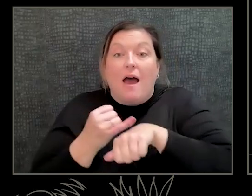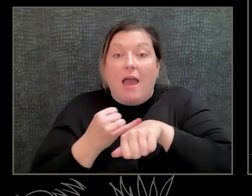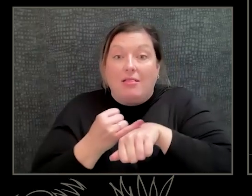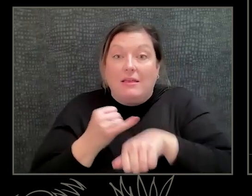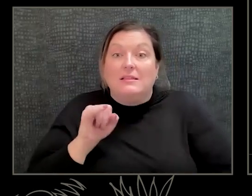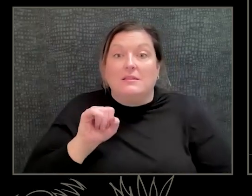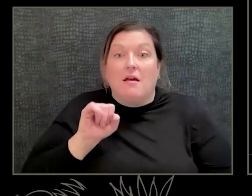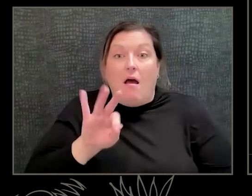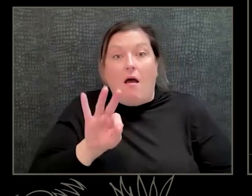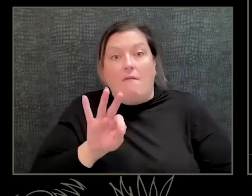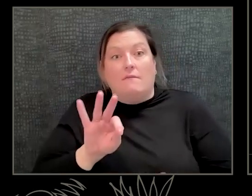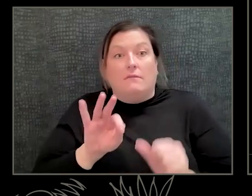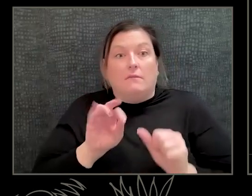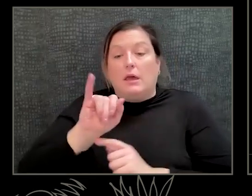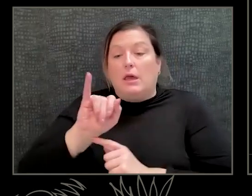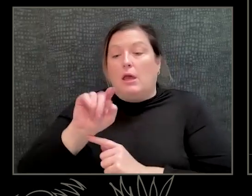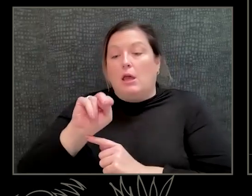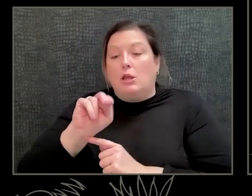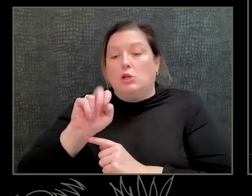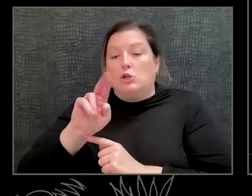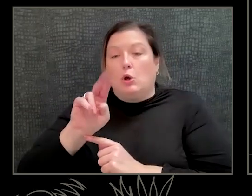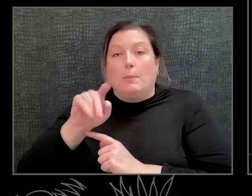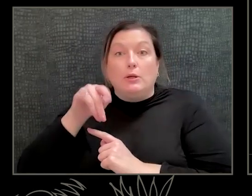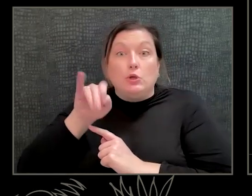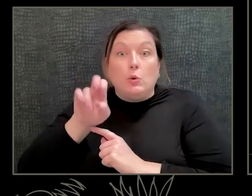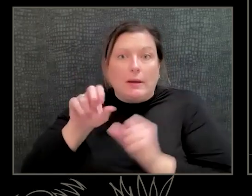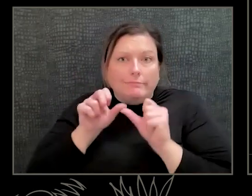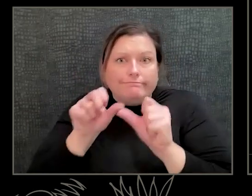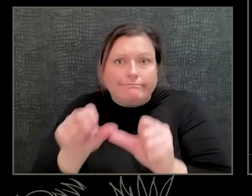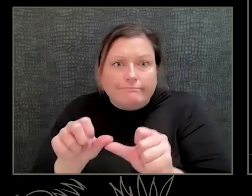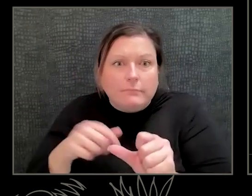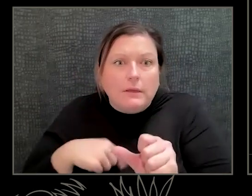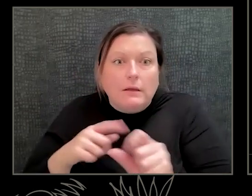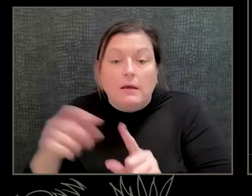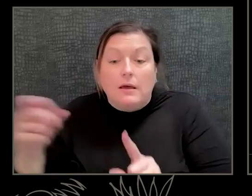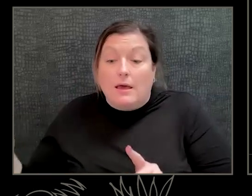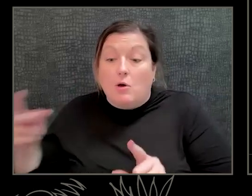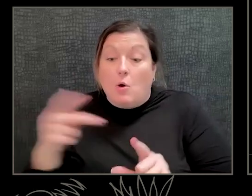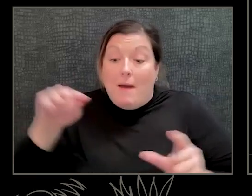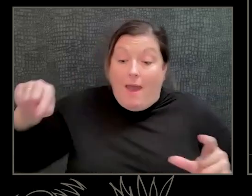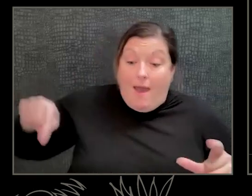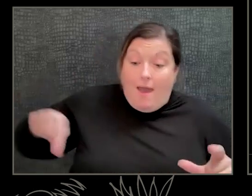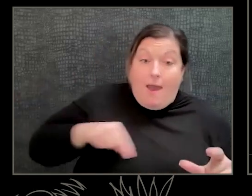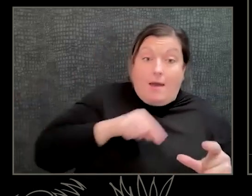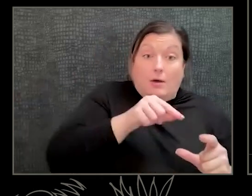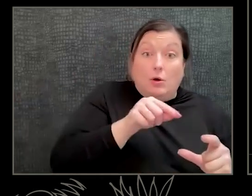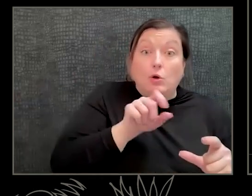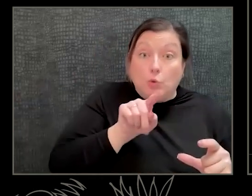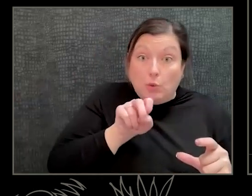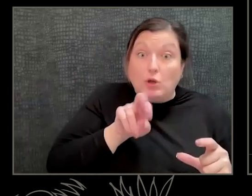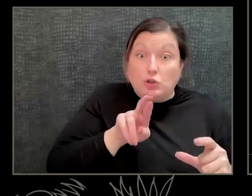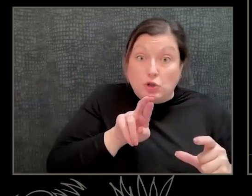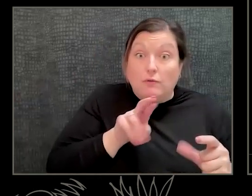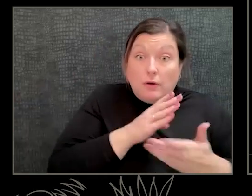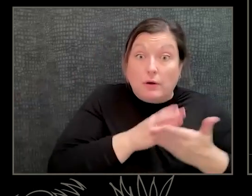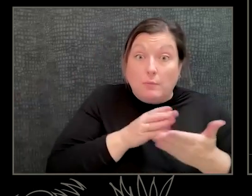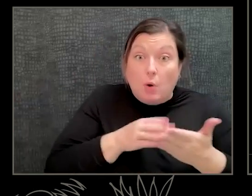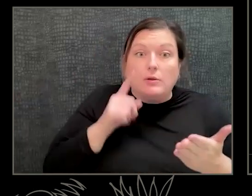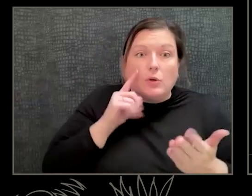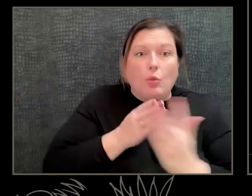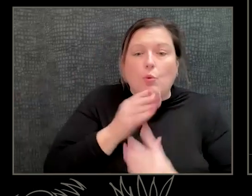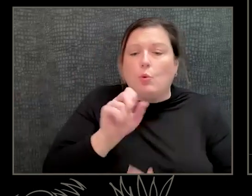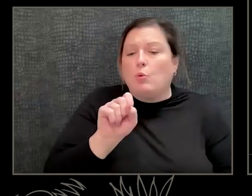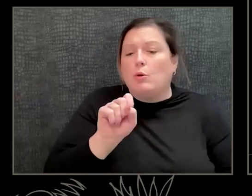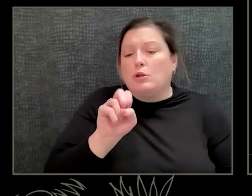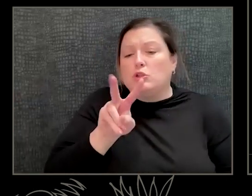use client. These client components then can communicate back to the server components via server functions or server